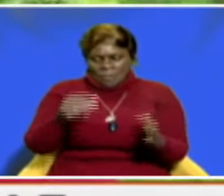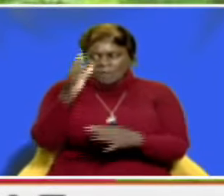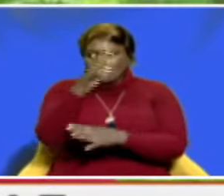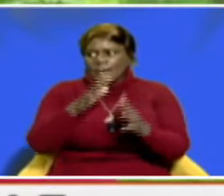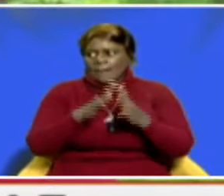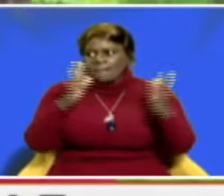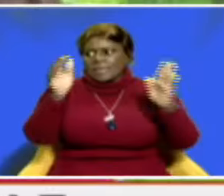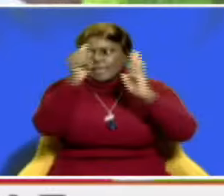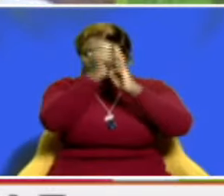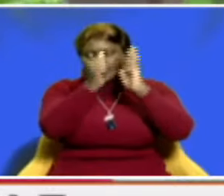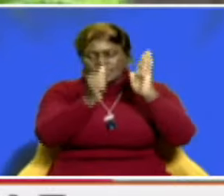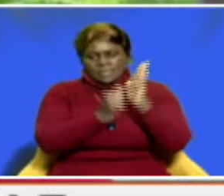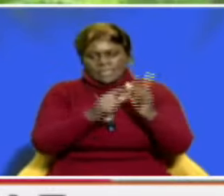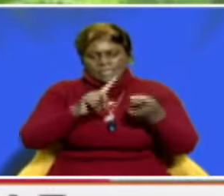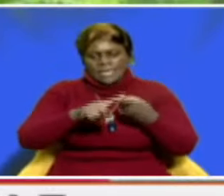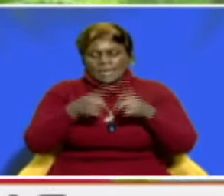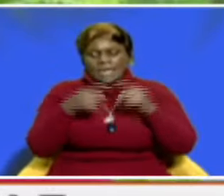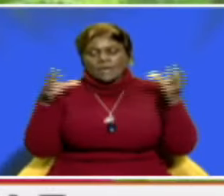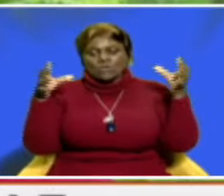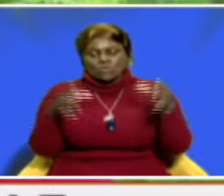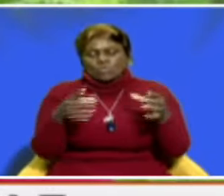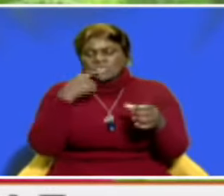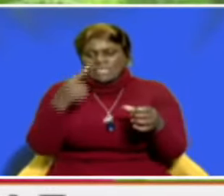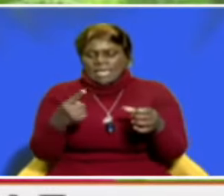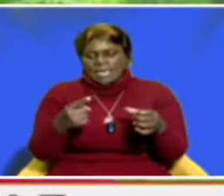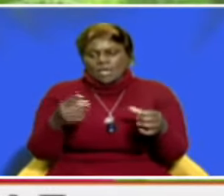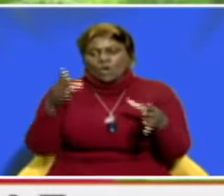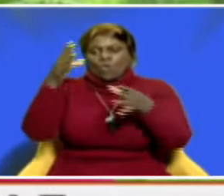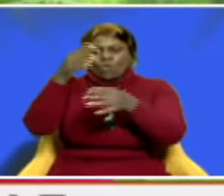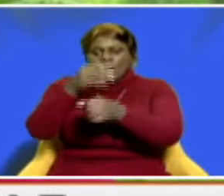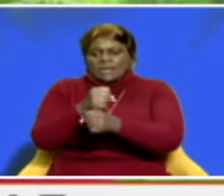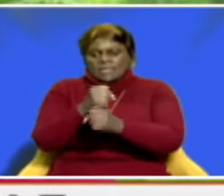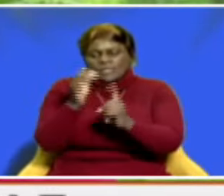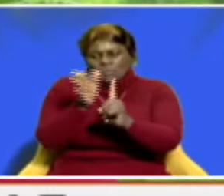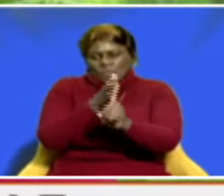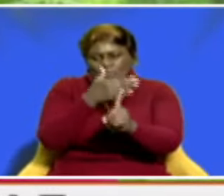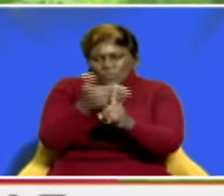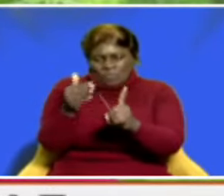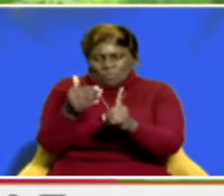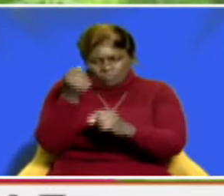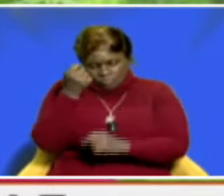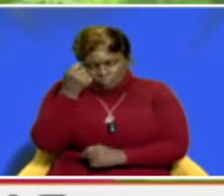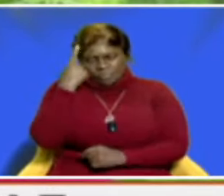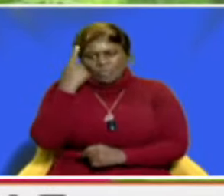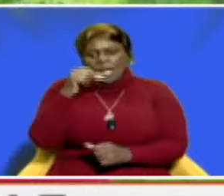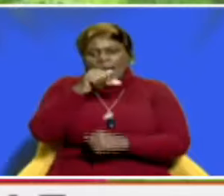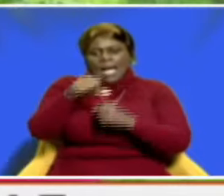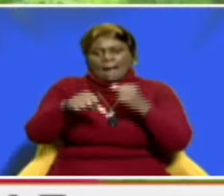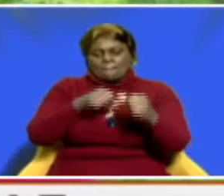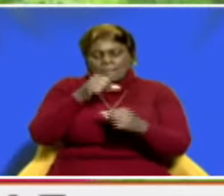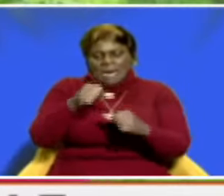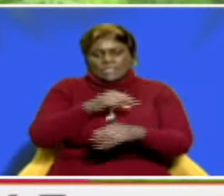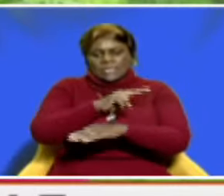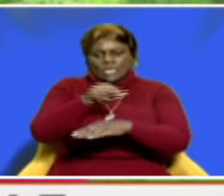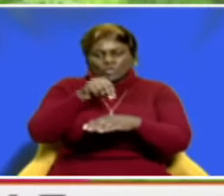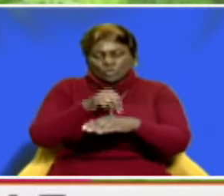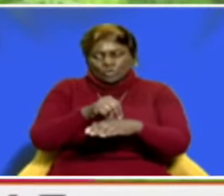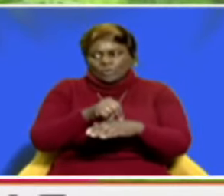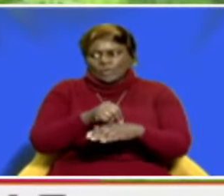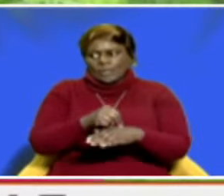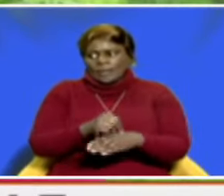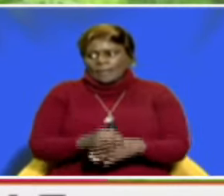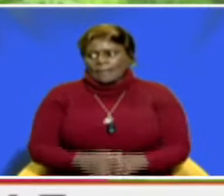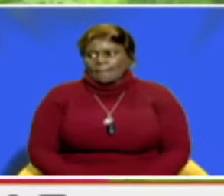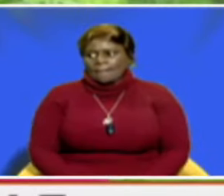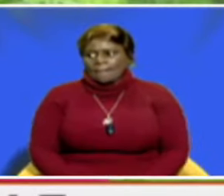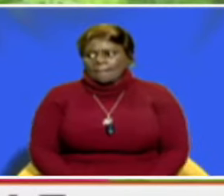wider agenda of the Standard Group, stating the company is sensitive and conscientious about the natural environment. We